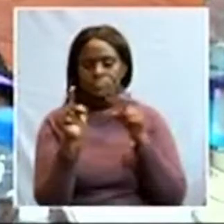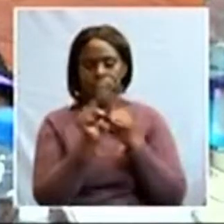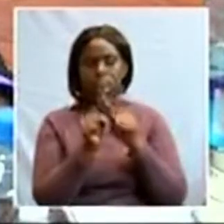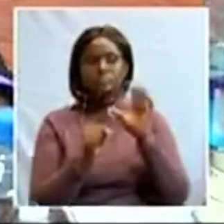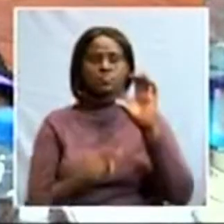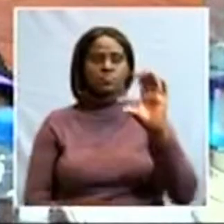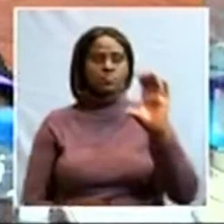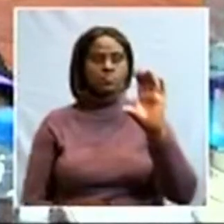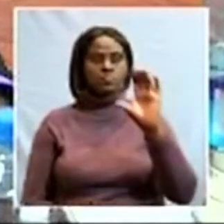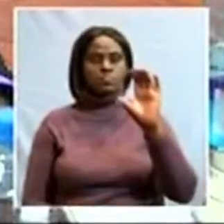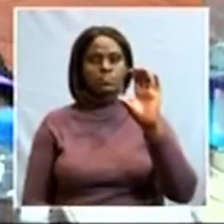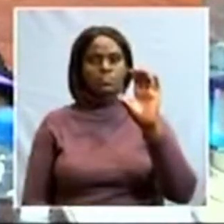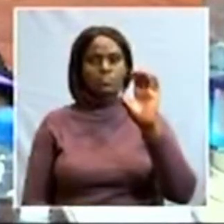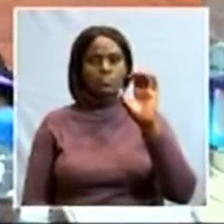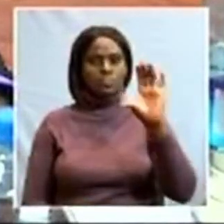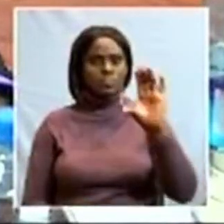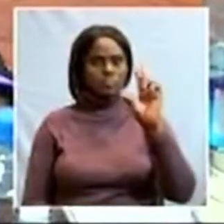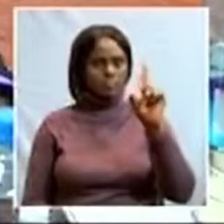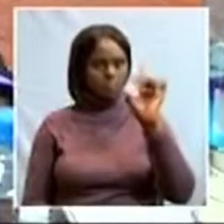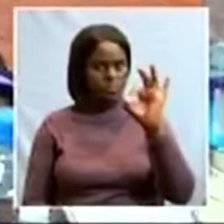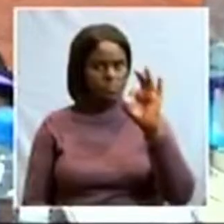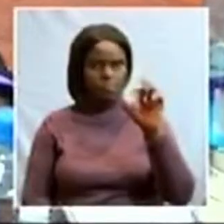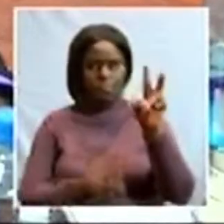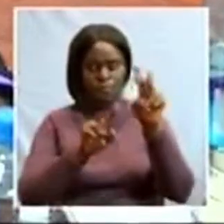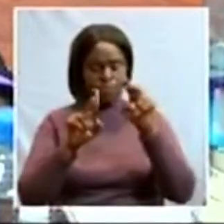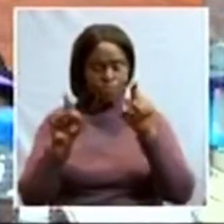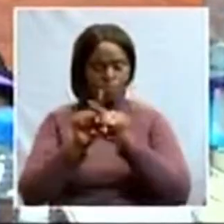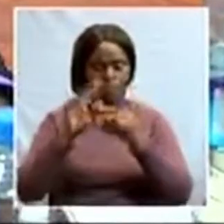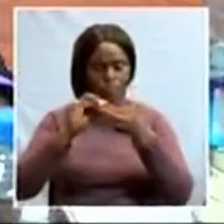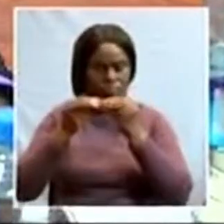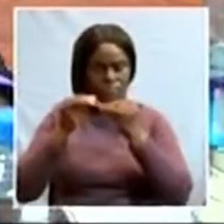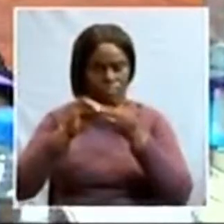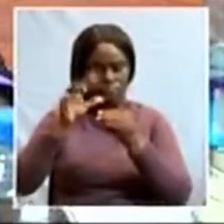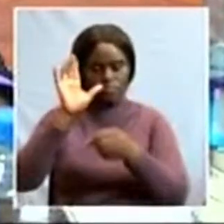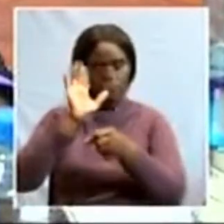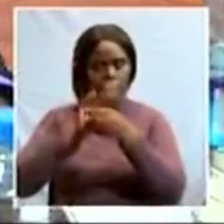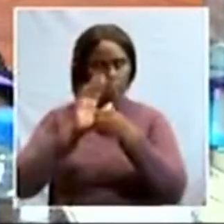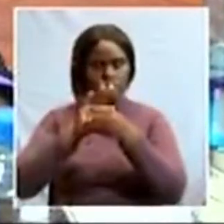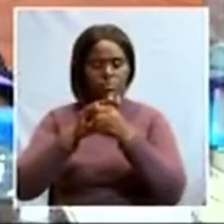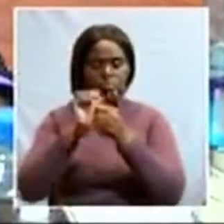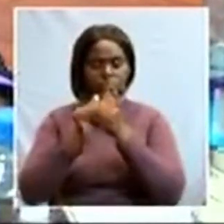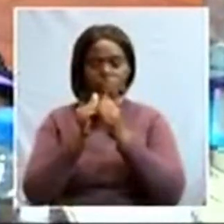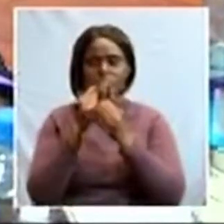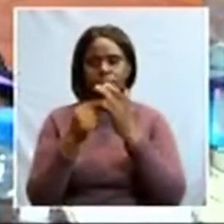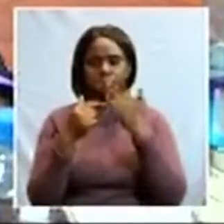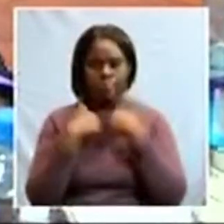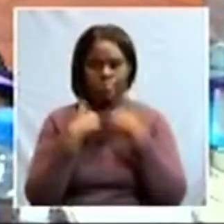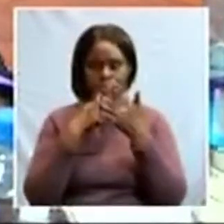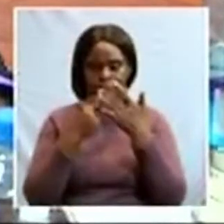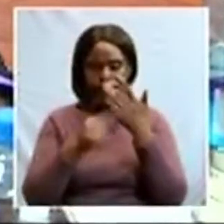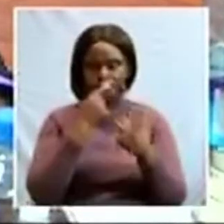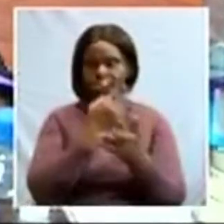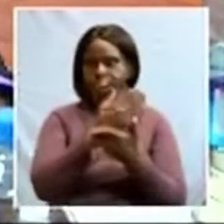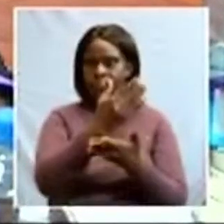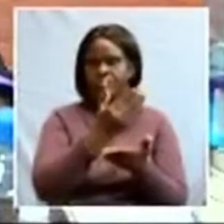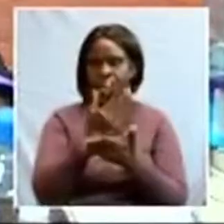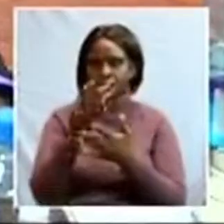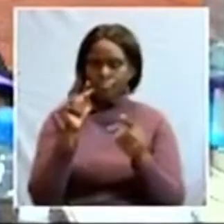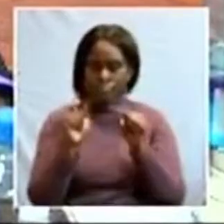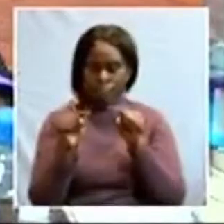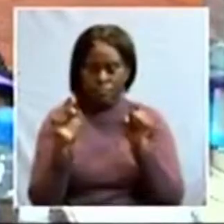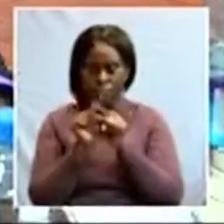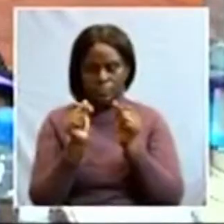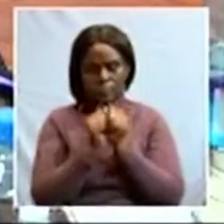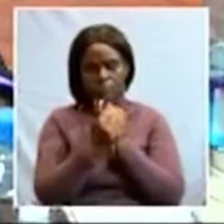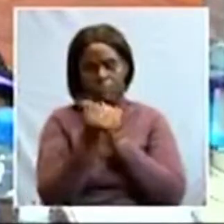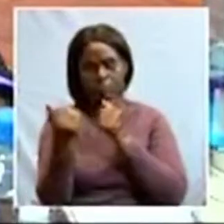CZ CDF monitoring vehicle, registering the tractor which had just been procured, and